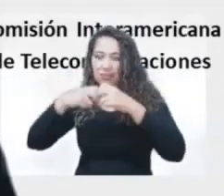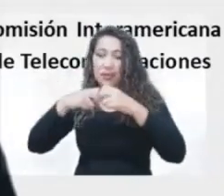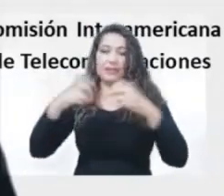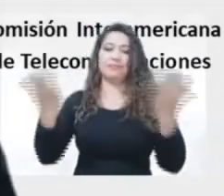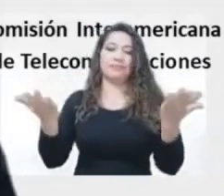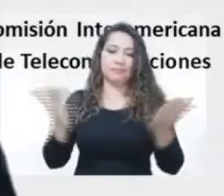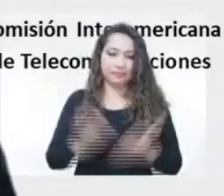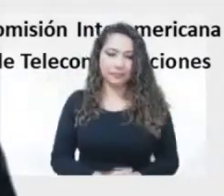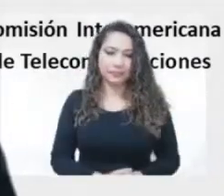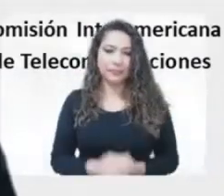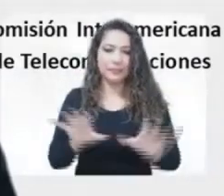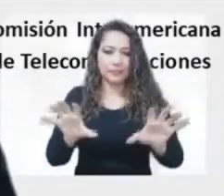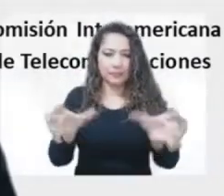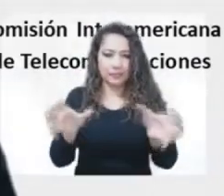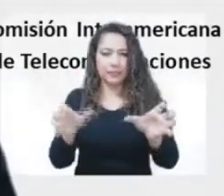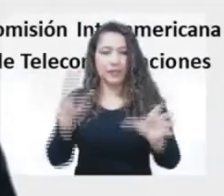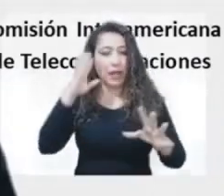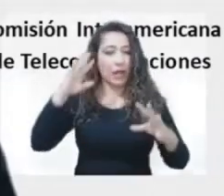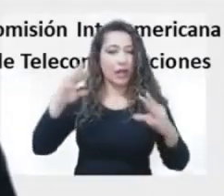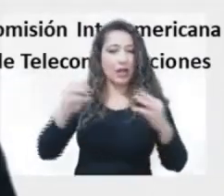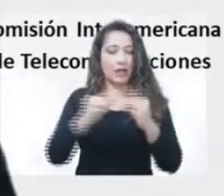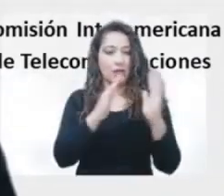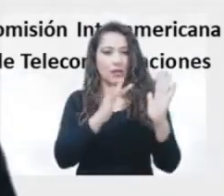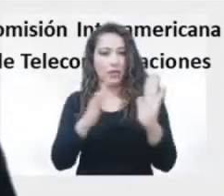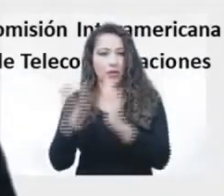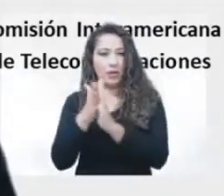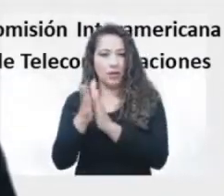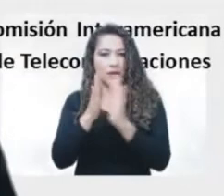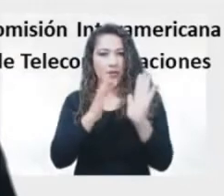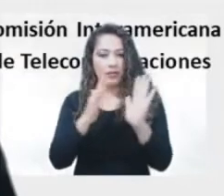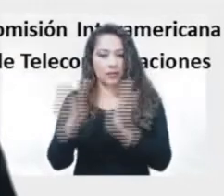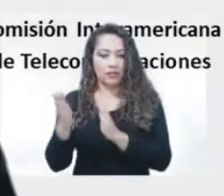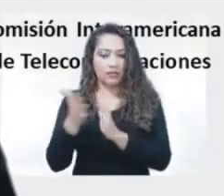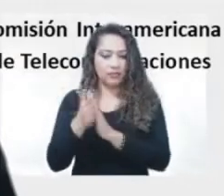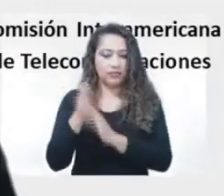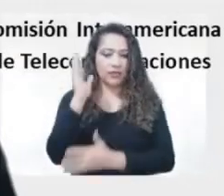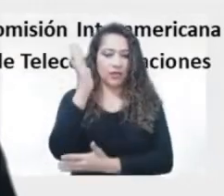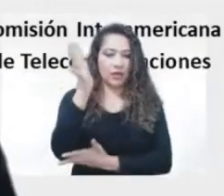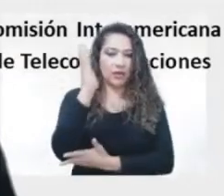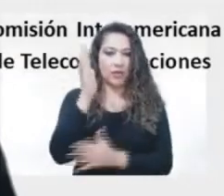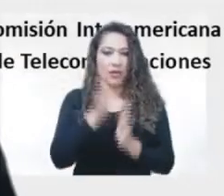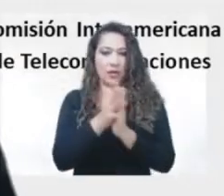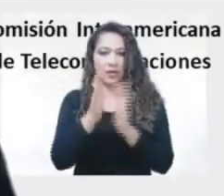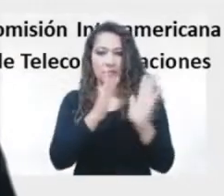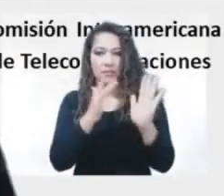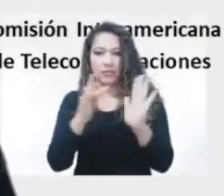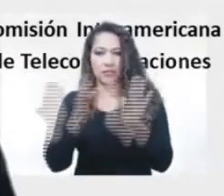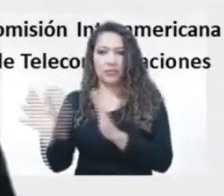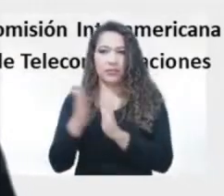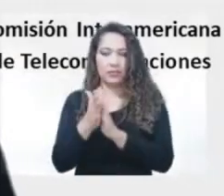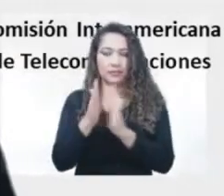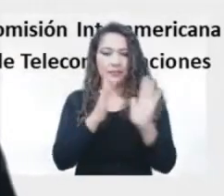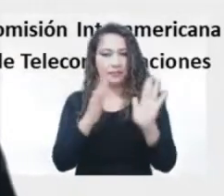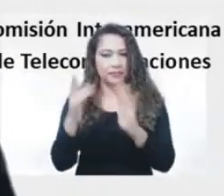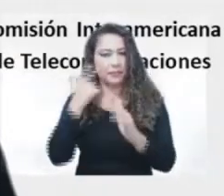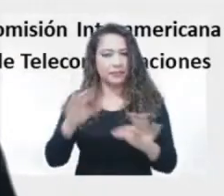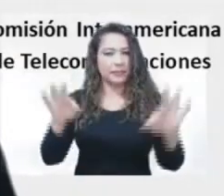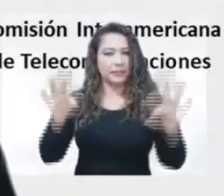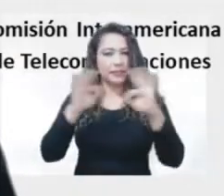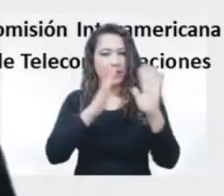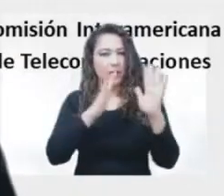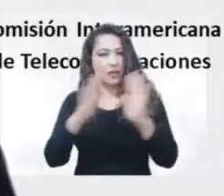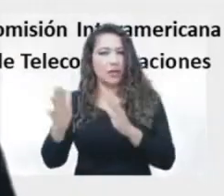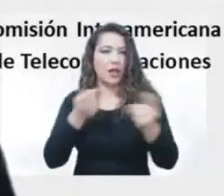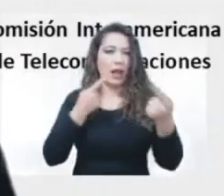especially for the implementation of new agreements that we had agreed in the previous conference